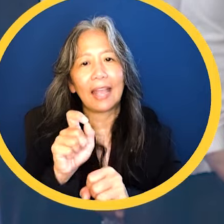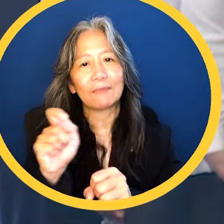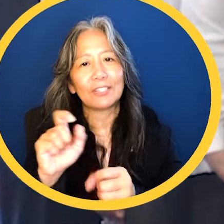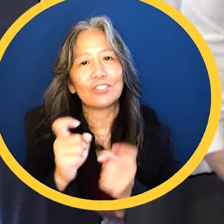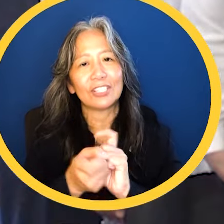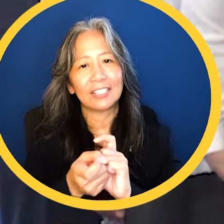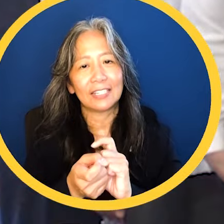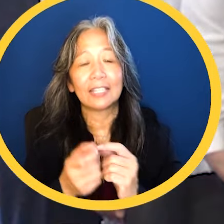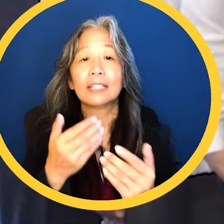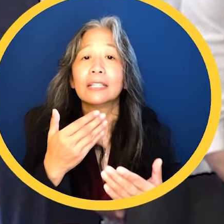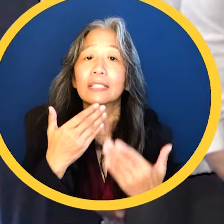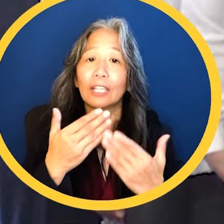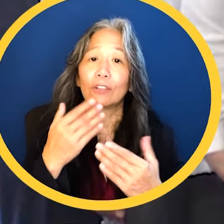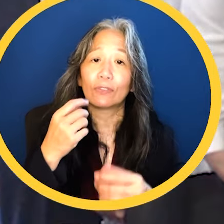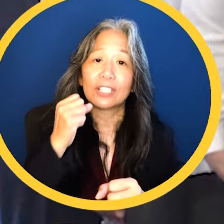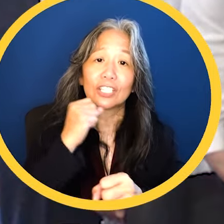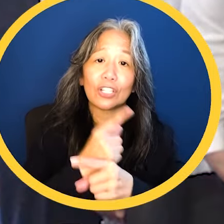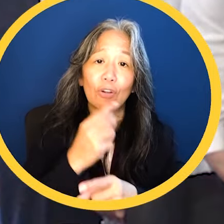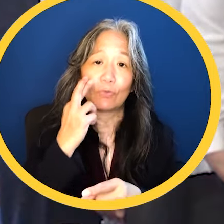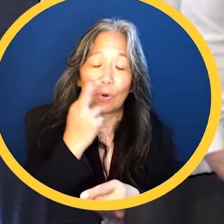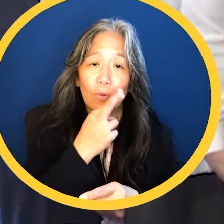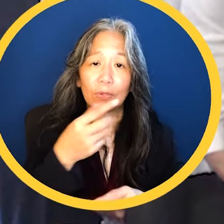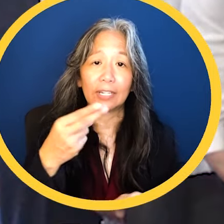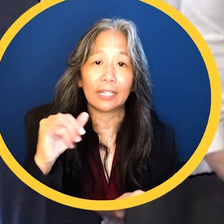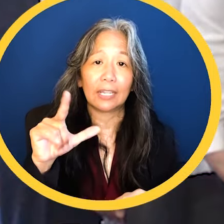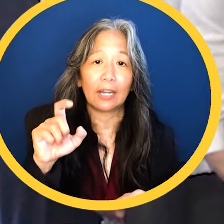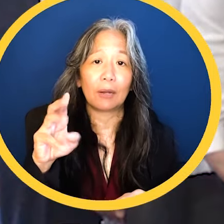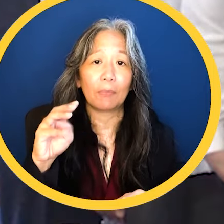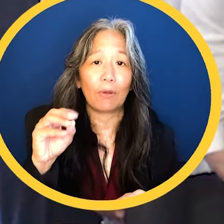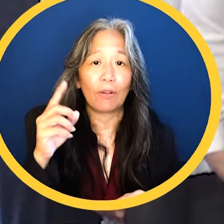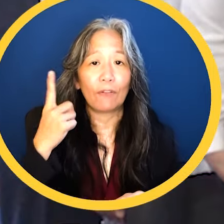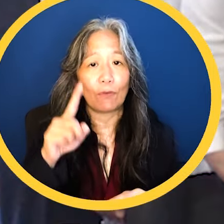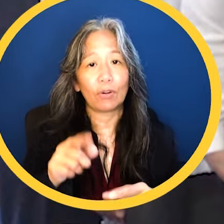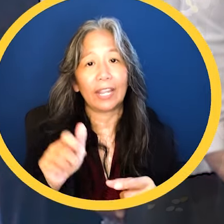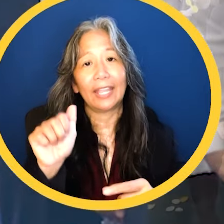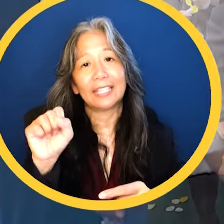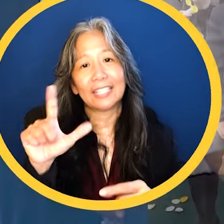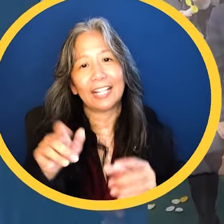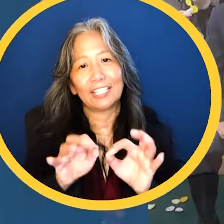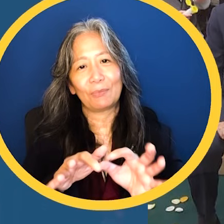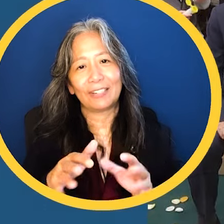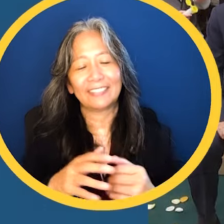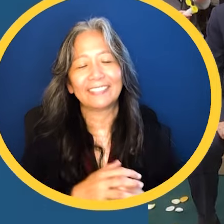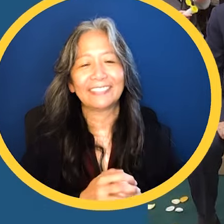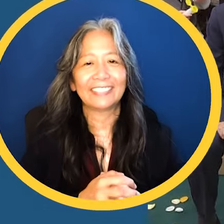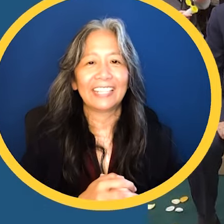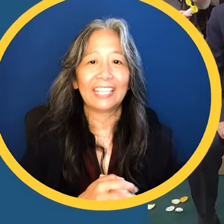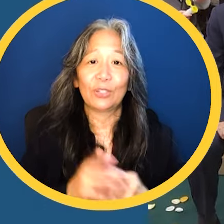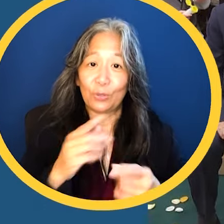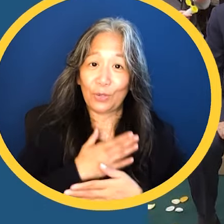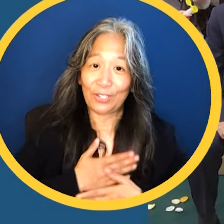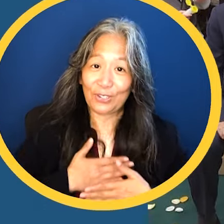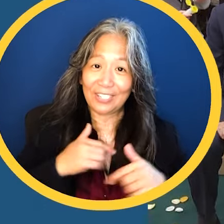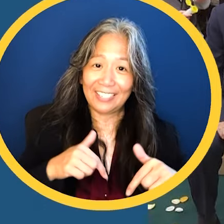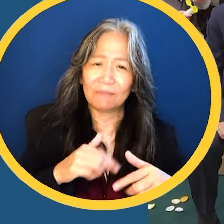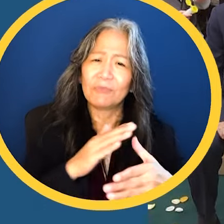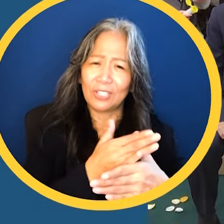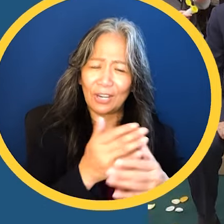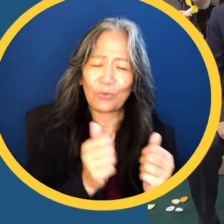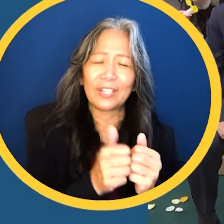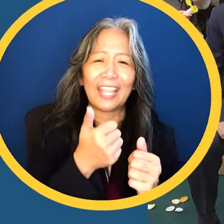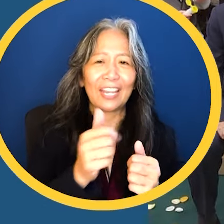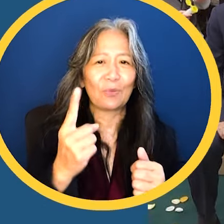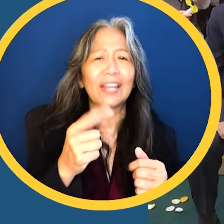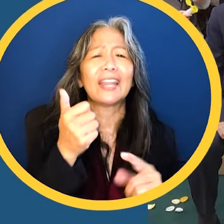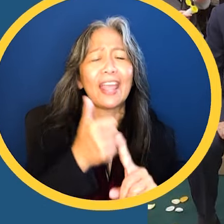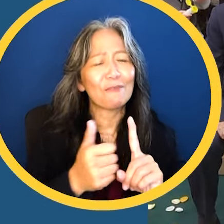incmedia.org/making-changes. Special thanks to Rose Guillermo for the ASL interpretation for this episode. If you enjoyed this episode, please share